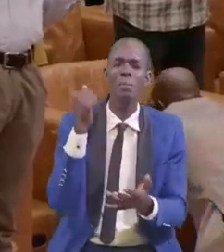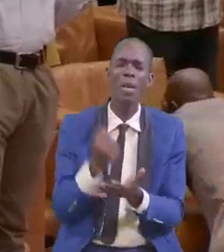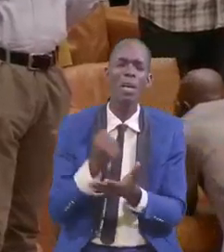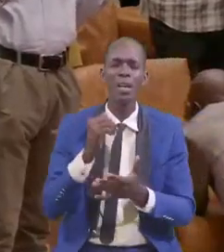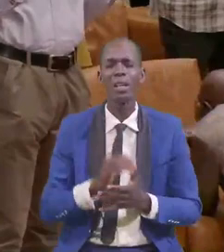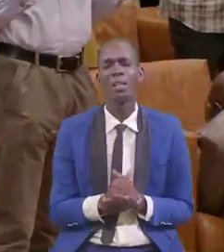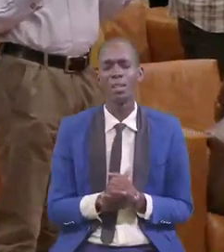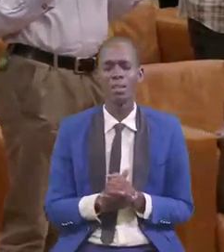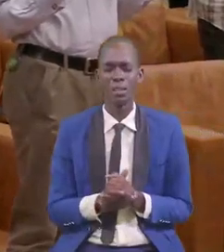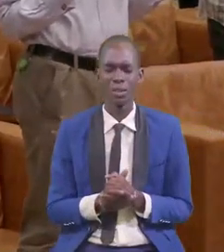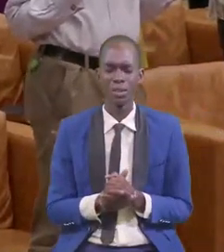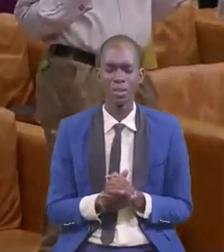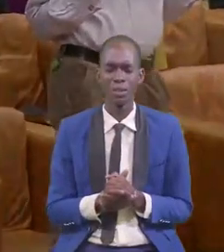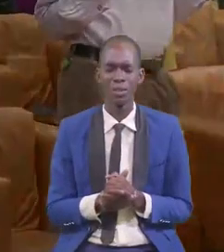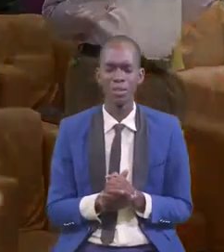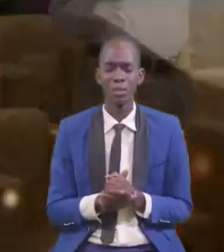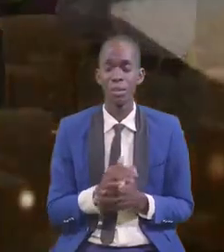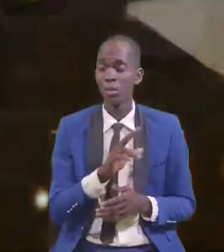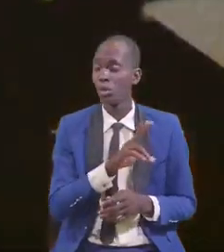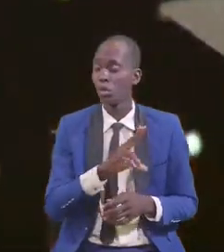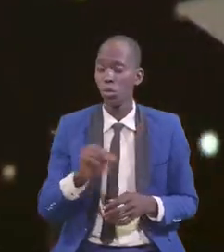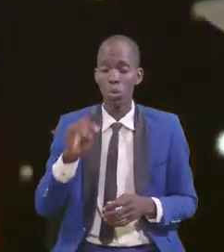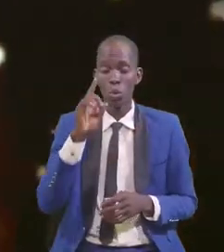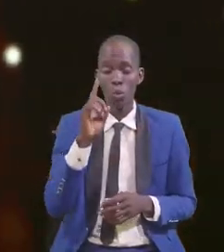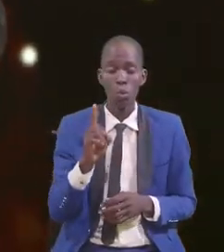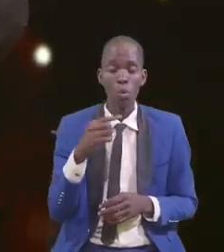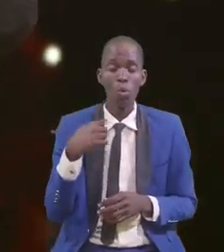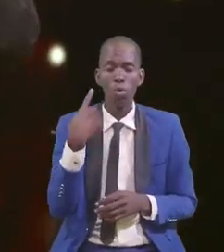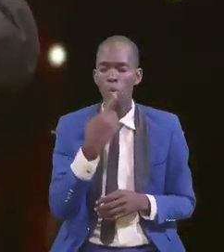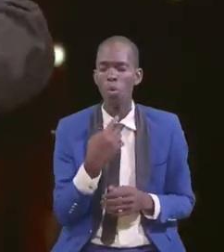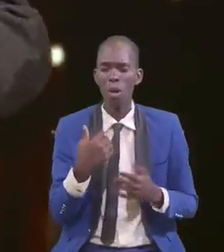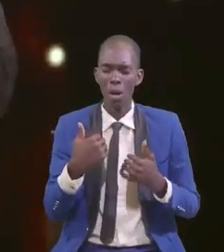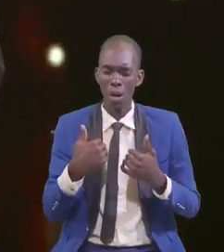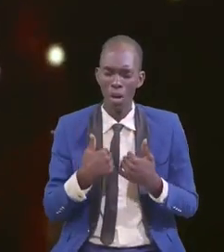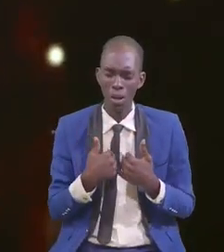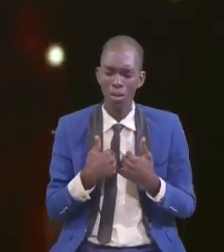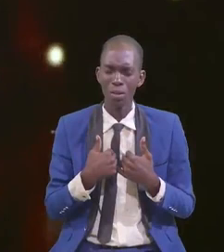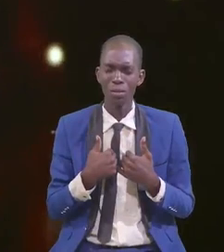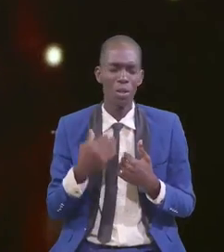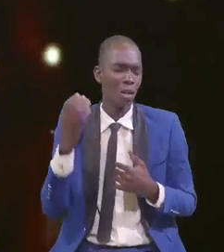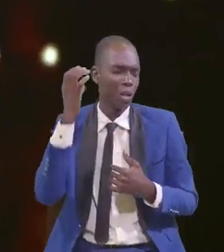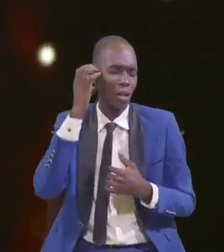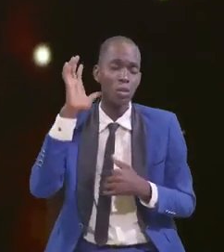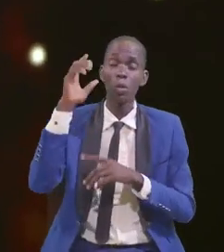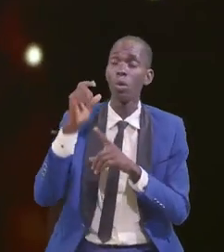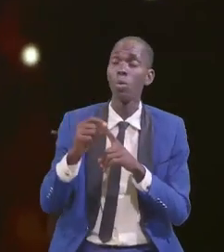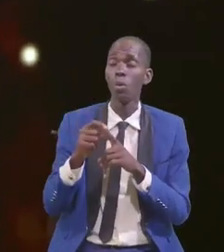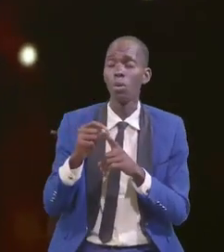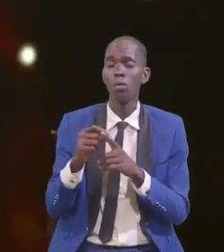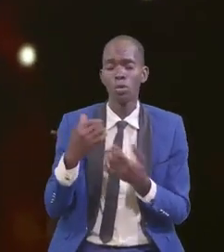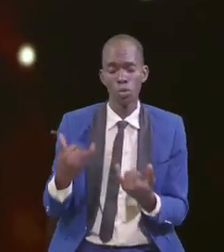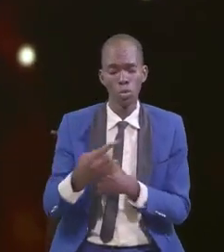name. No one who has heard your word today will be